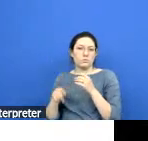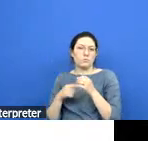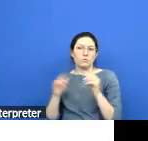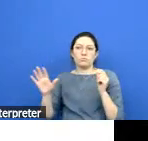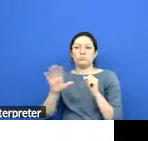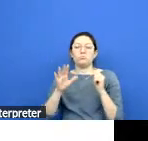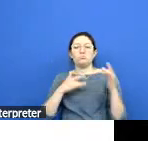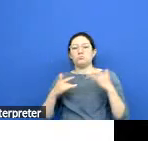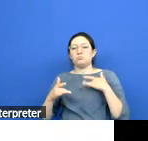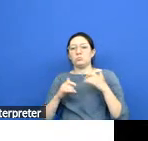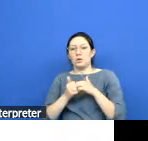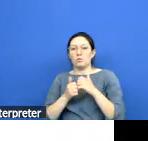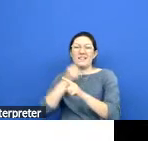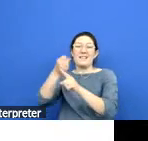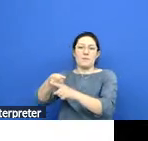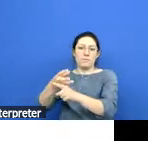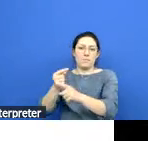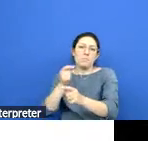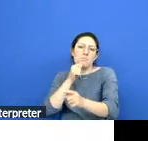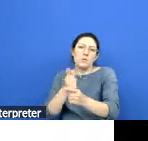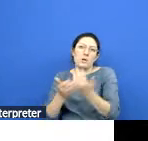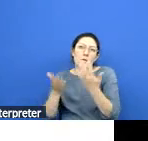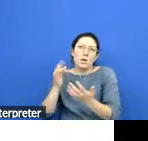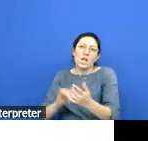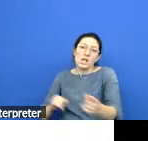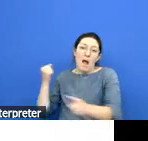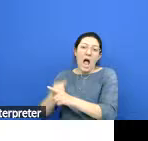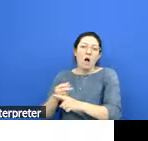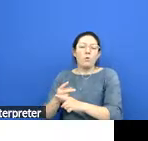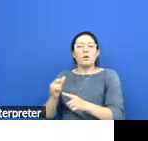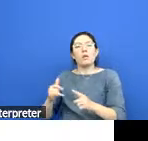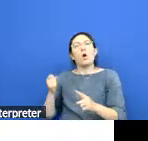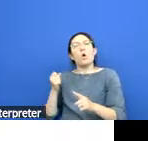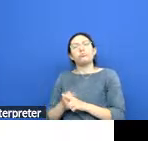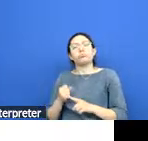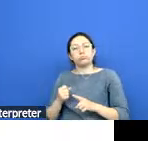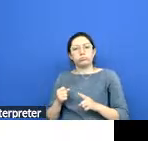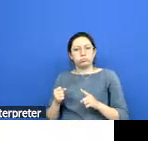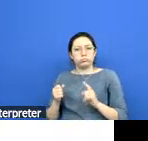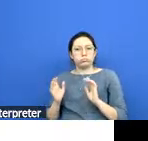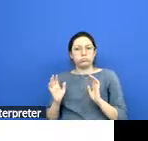were impacted, but not maybe as much as the immediately adjacent neighbors.